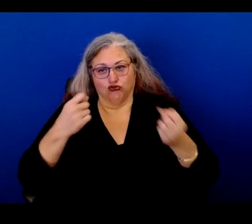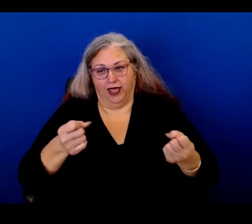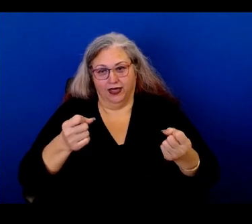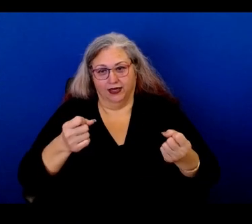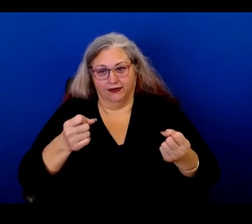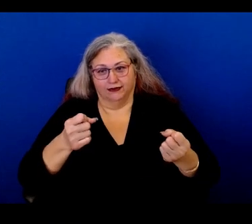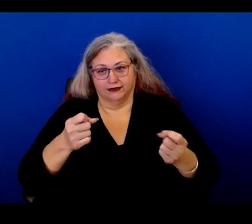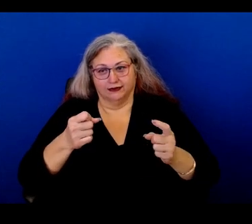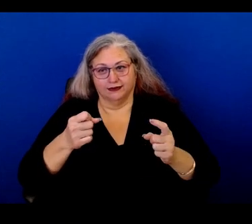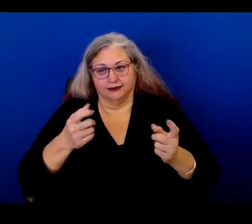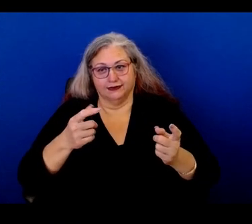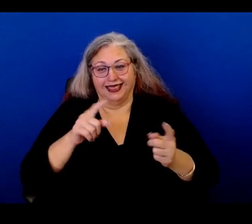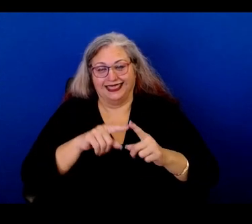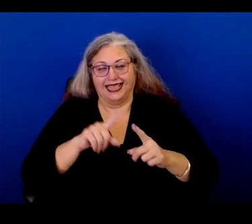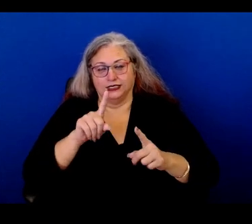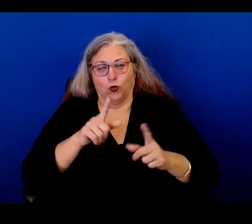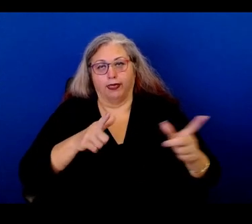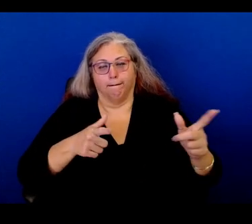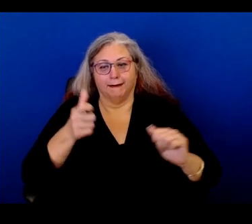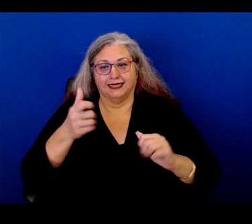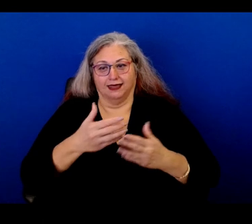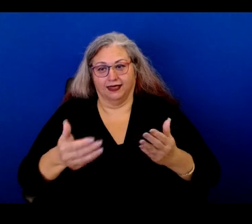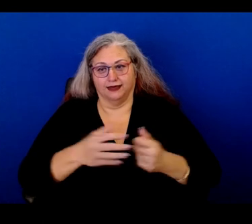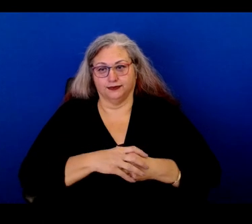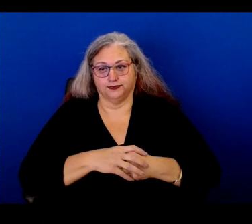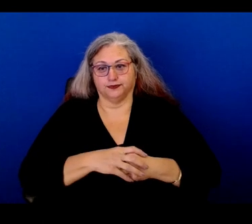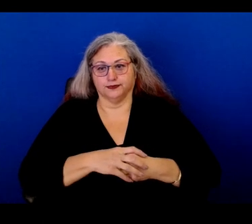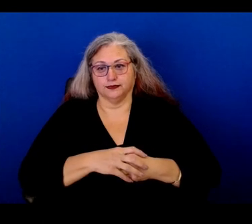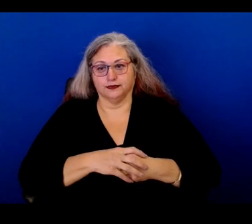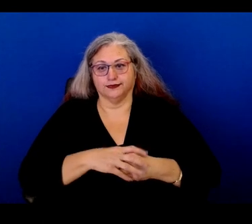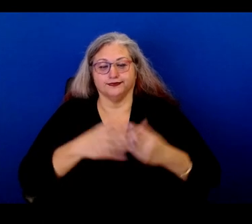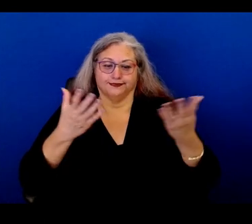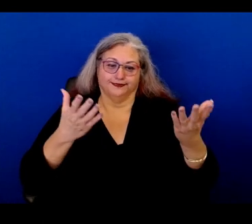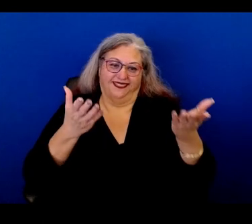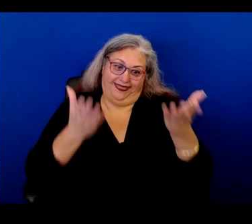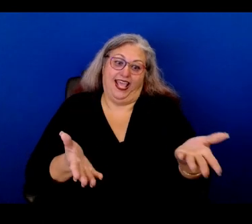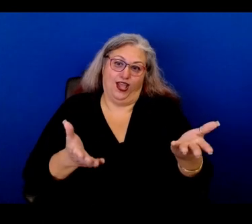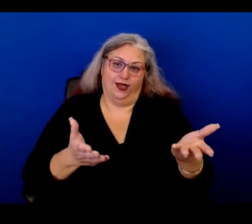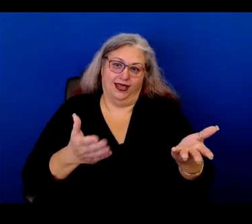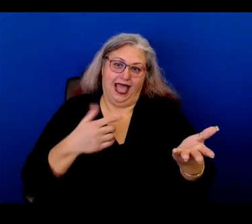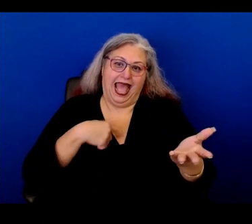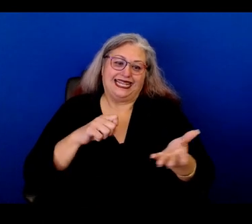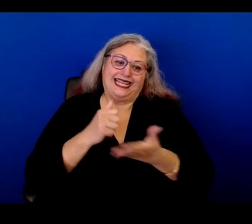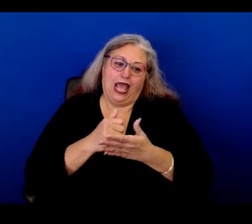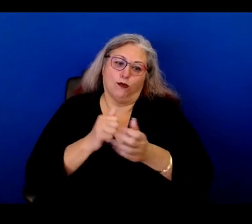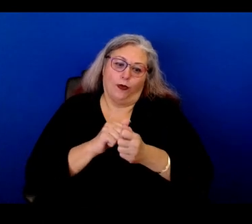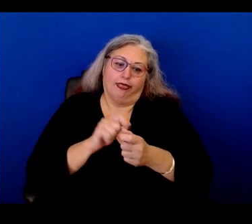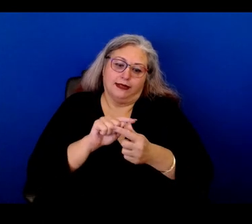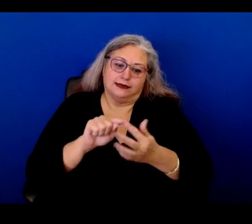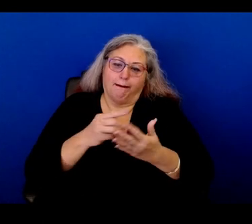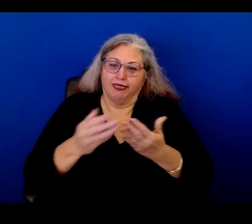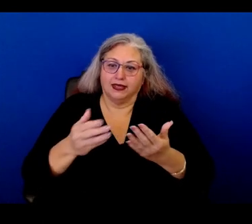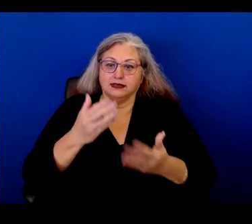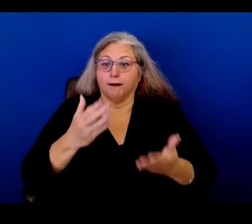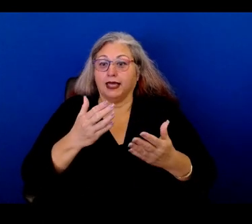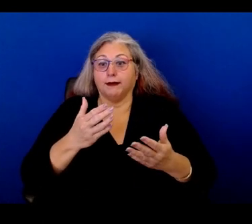I can't drive. That's the biggest. Okay. Yeah. There it all comes out now. I need help in those areas. Mm-hmm. There